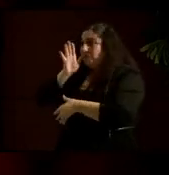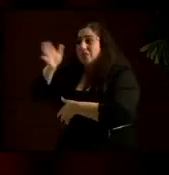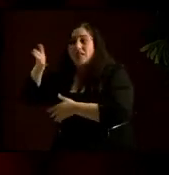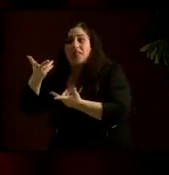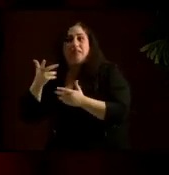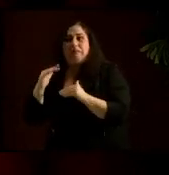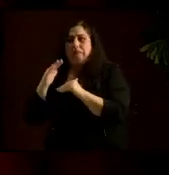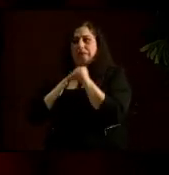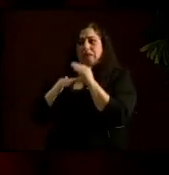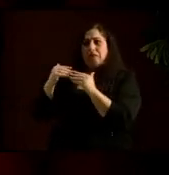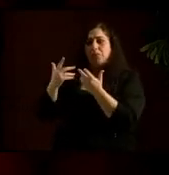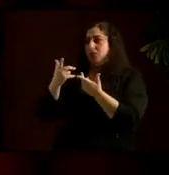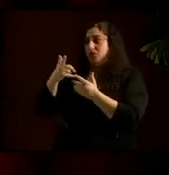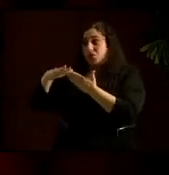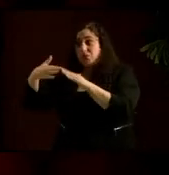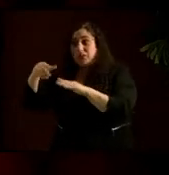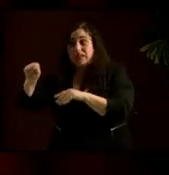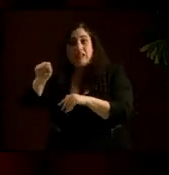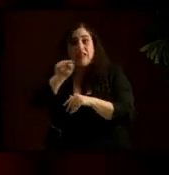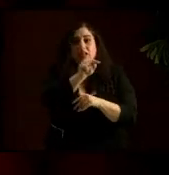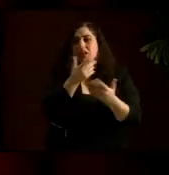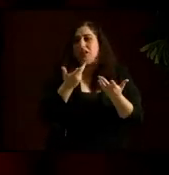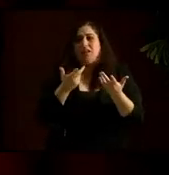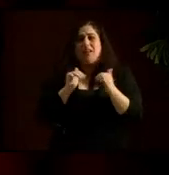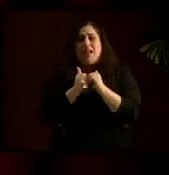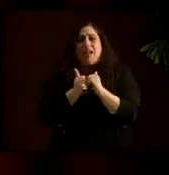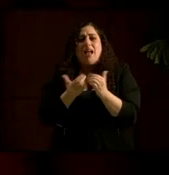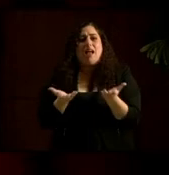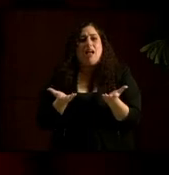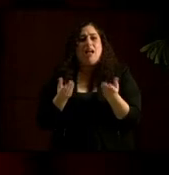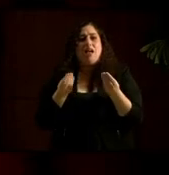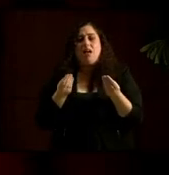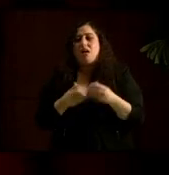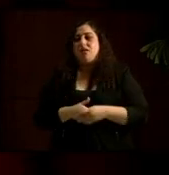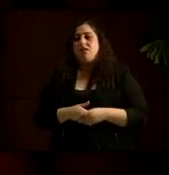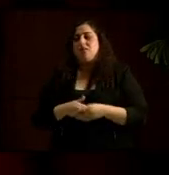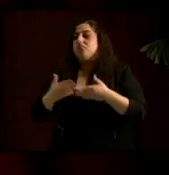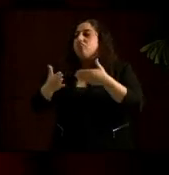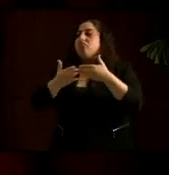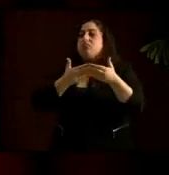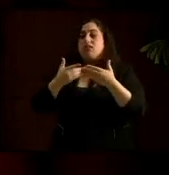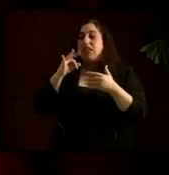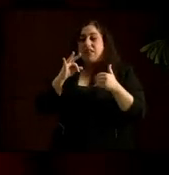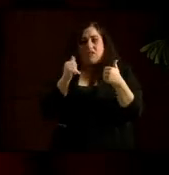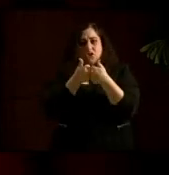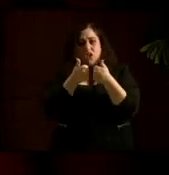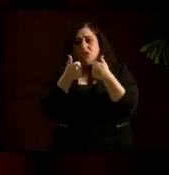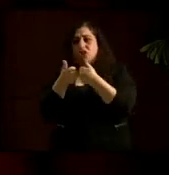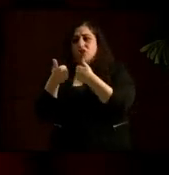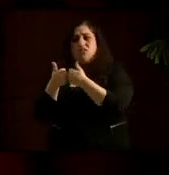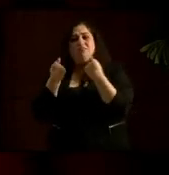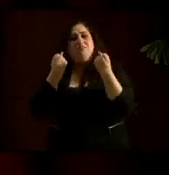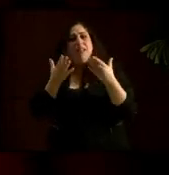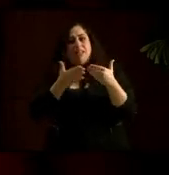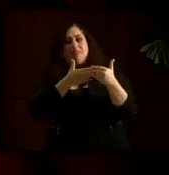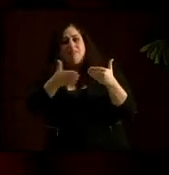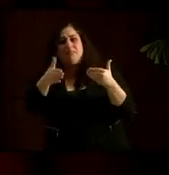However, even though we have so many challenges ahead of us, I want to still offer a message of